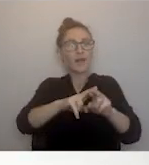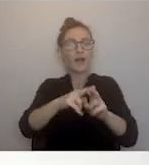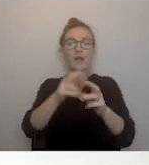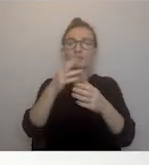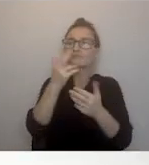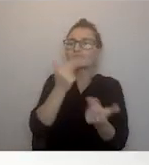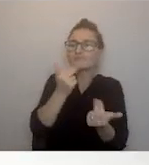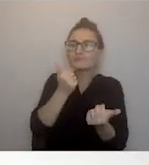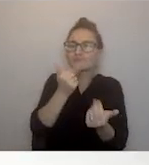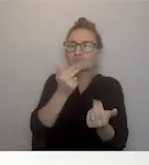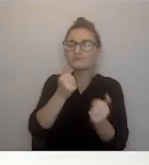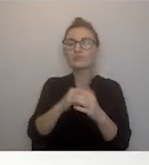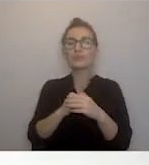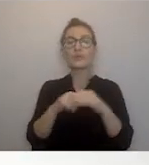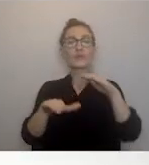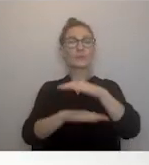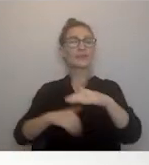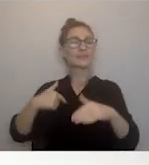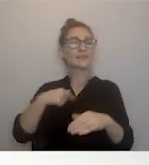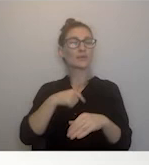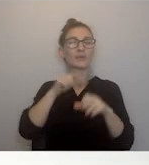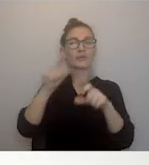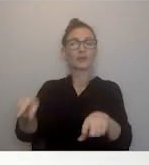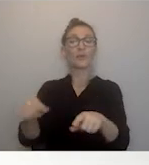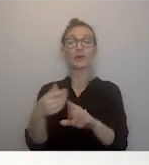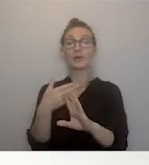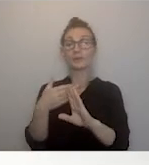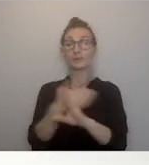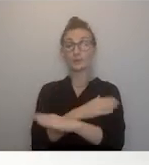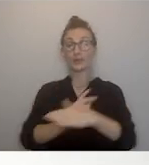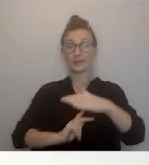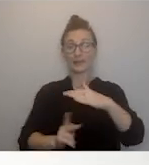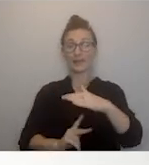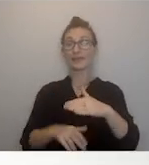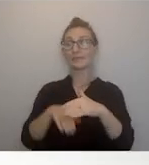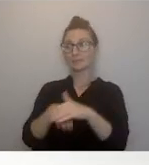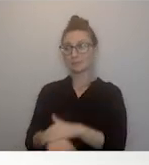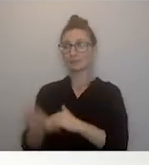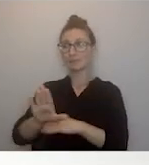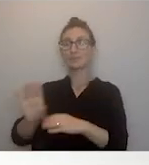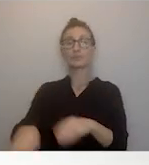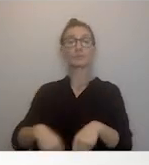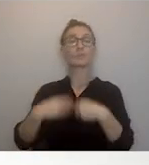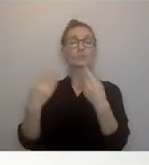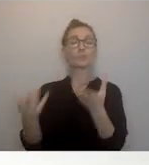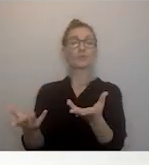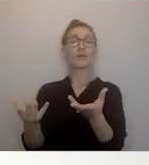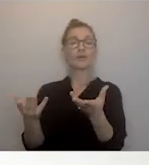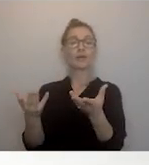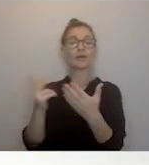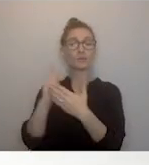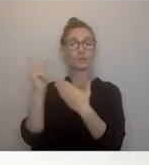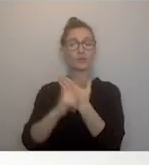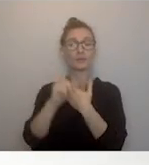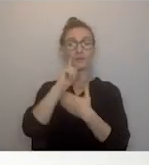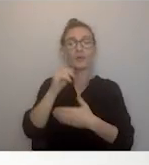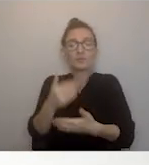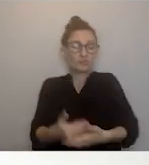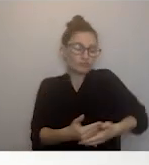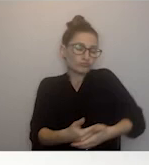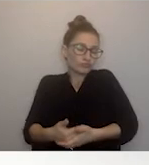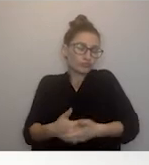it's adorable. And basically what we do is we go into preschools in low-income neighborhoods and bring this program to